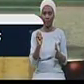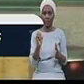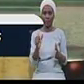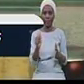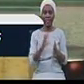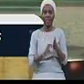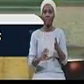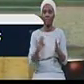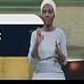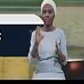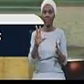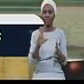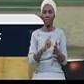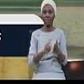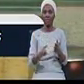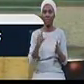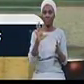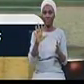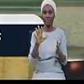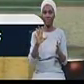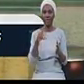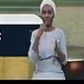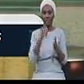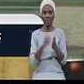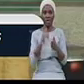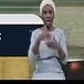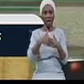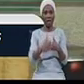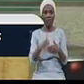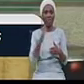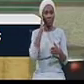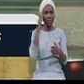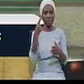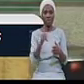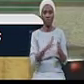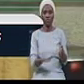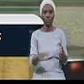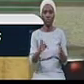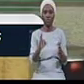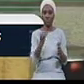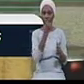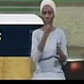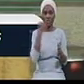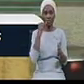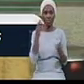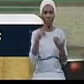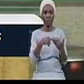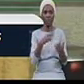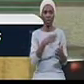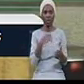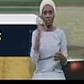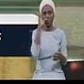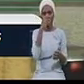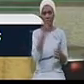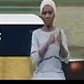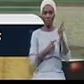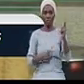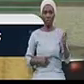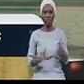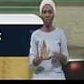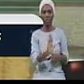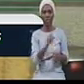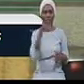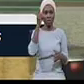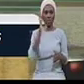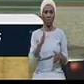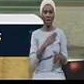5, afterward shall the children of Israel return and seek the Lord their God and